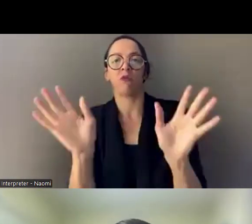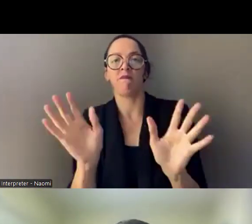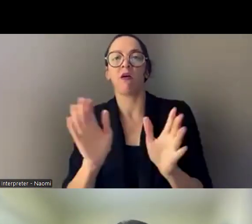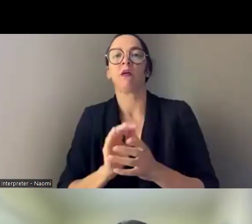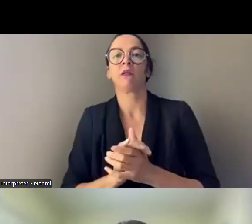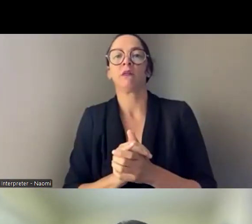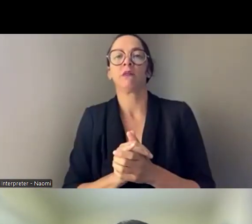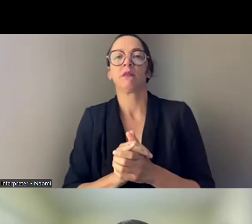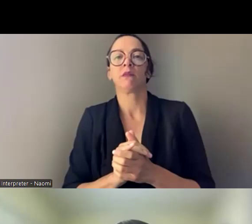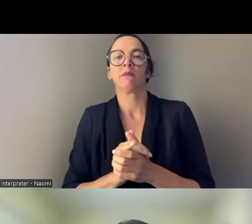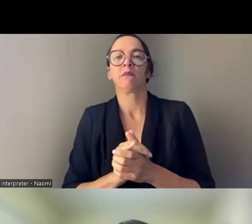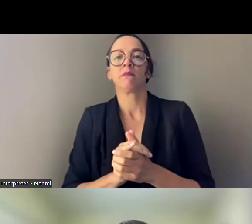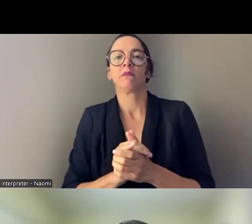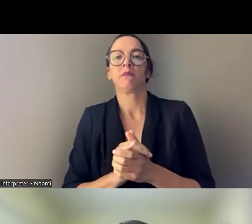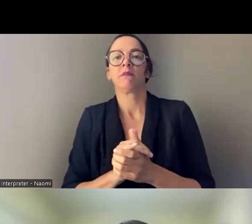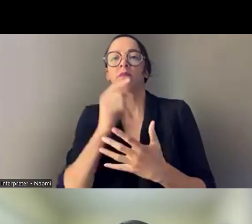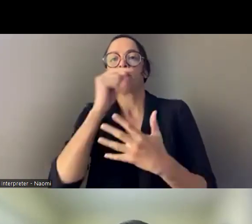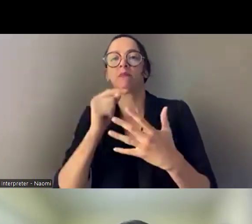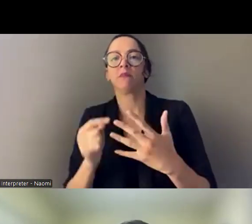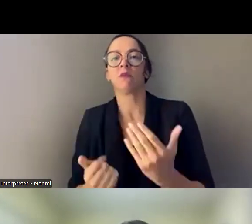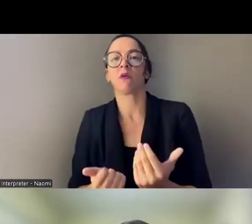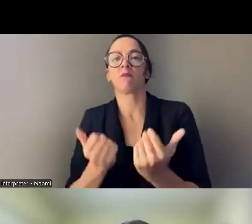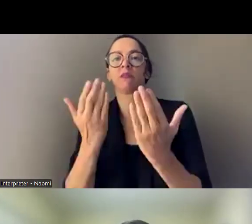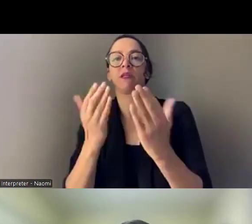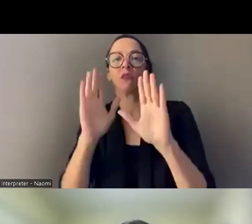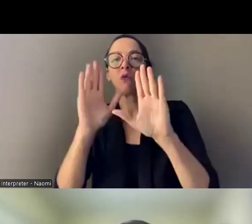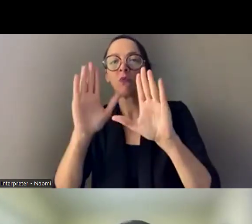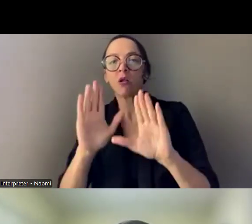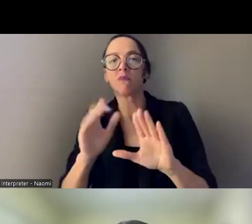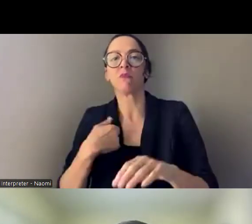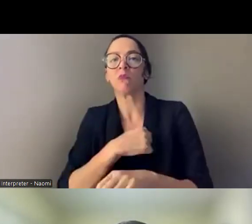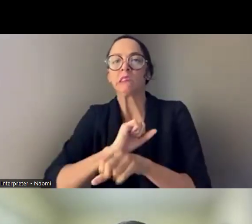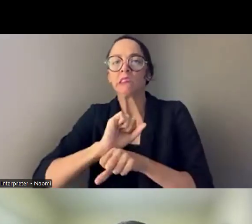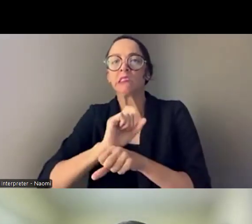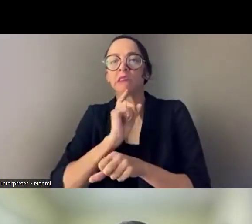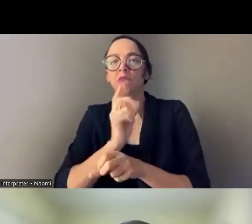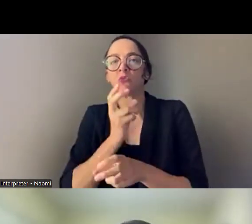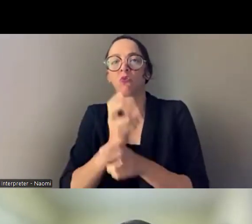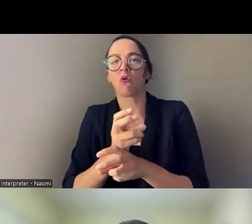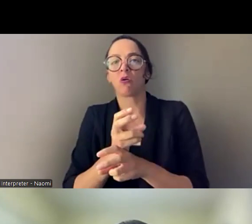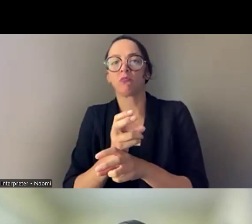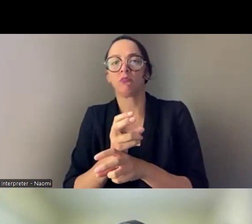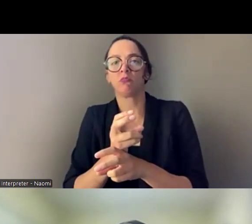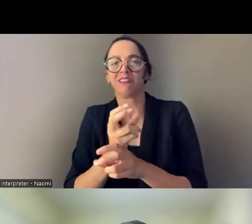these recommendations are just wonderful, and the group has worked really hard to get to them. So thank you.